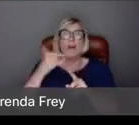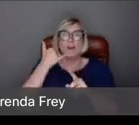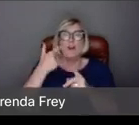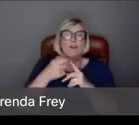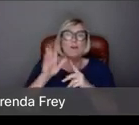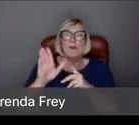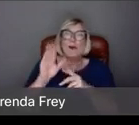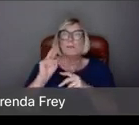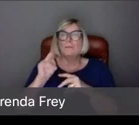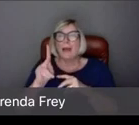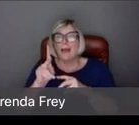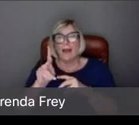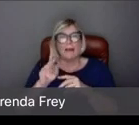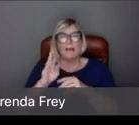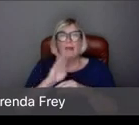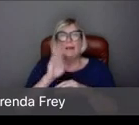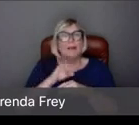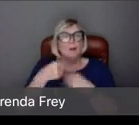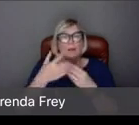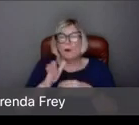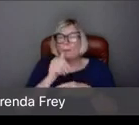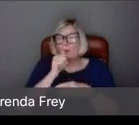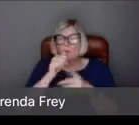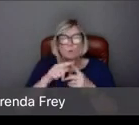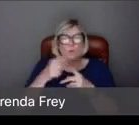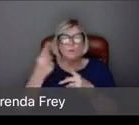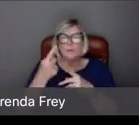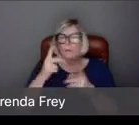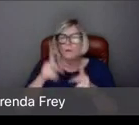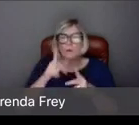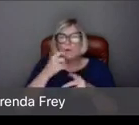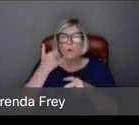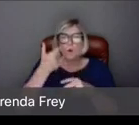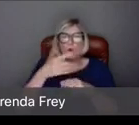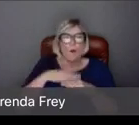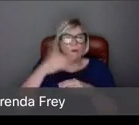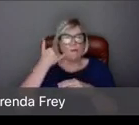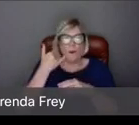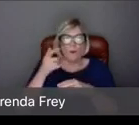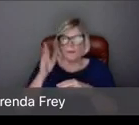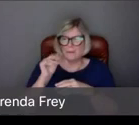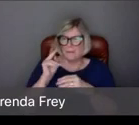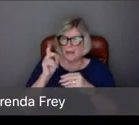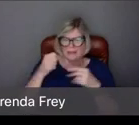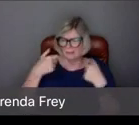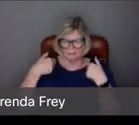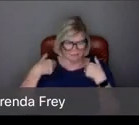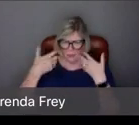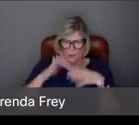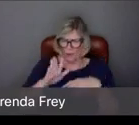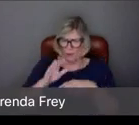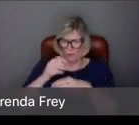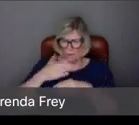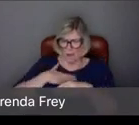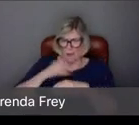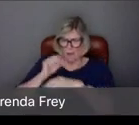financial institution. Yes. Never give your passwords to somebody who calls you on the phone. The institution, we don't want our employees to know your passwords,